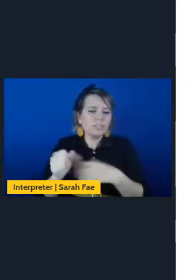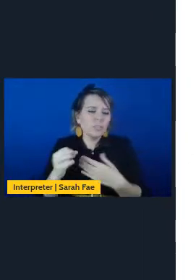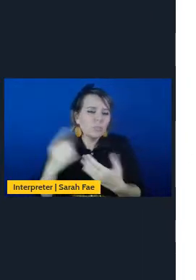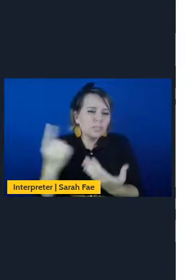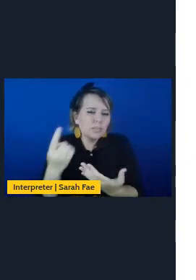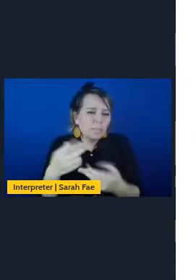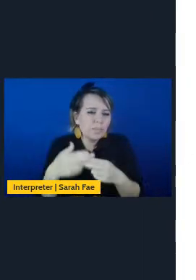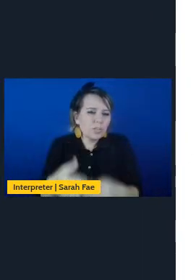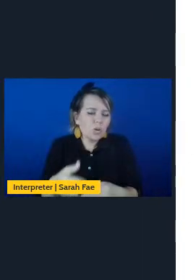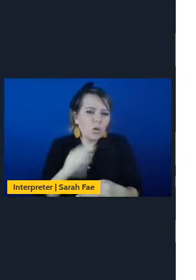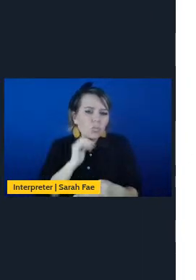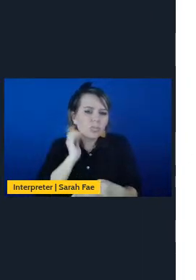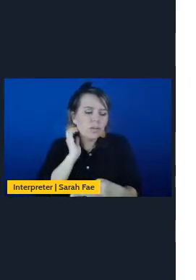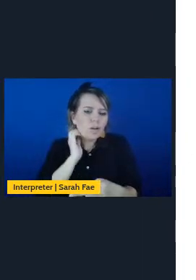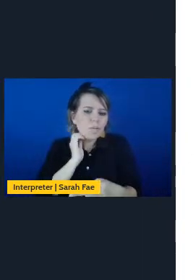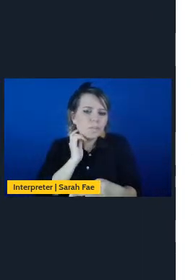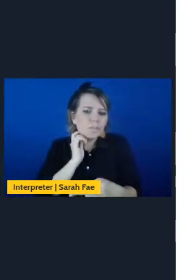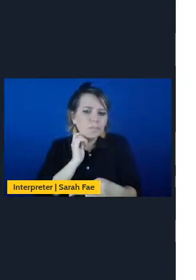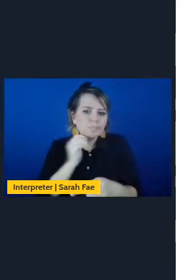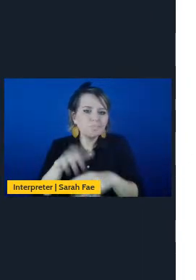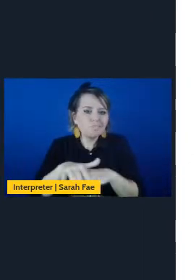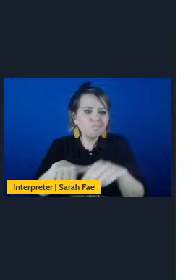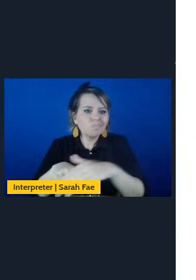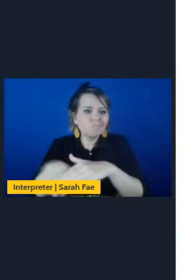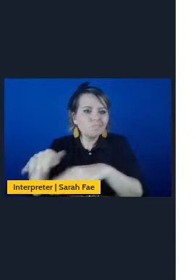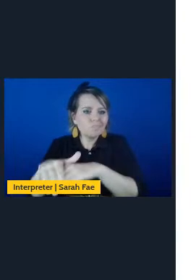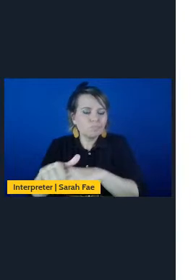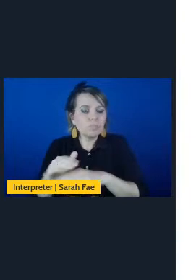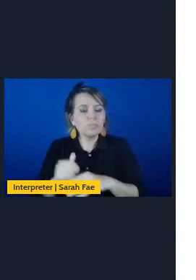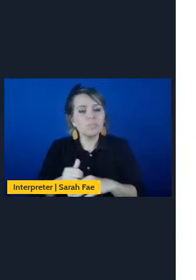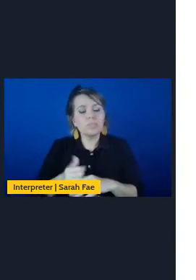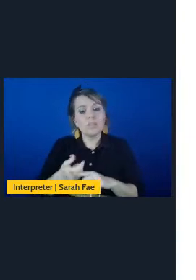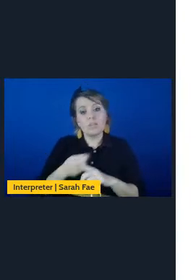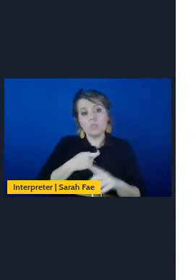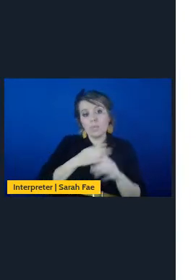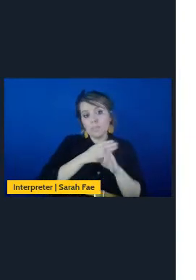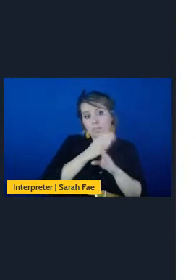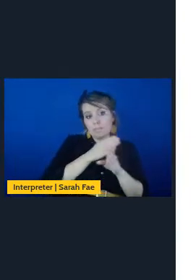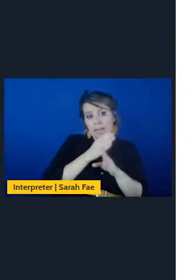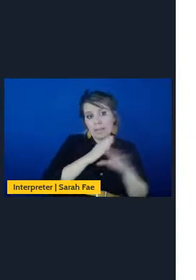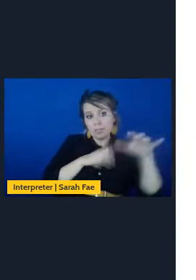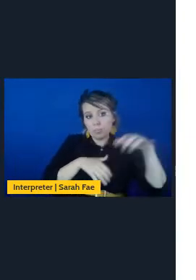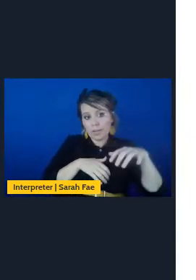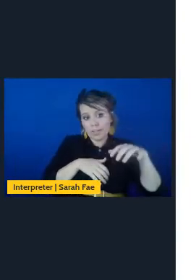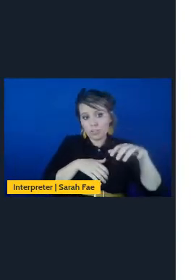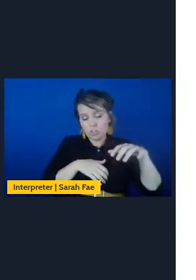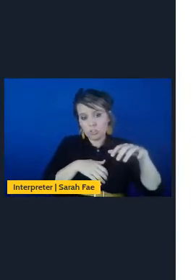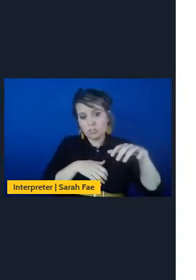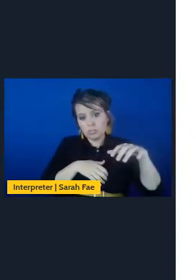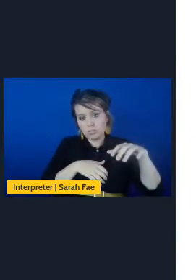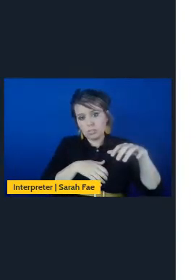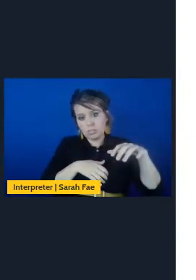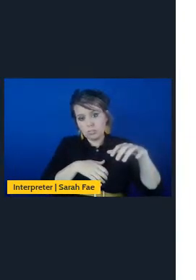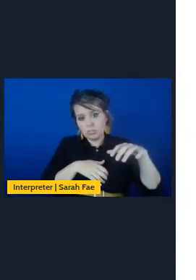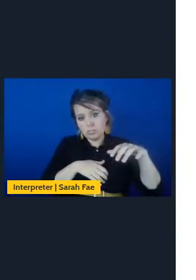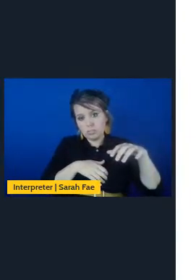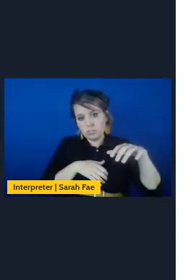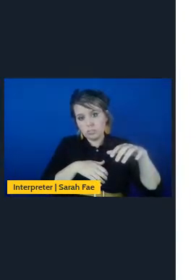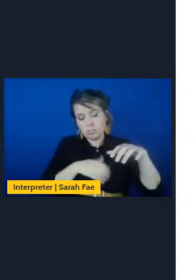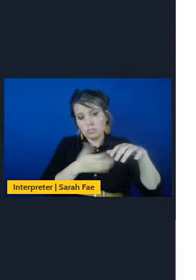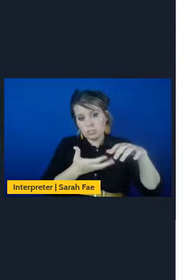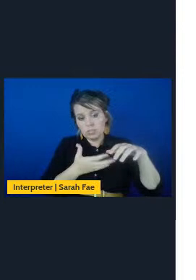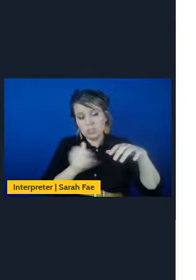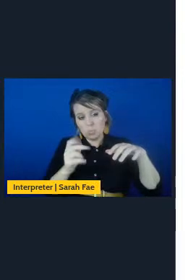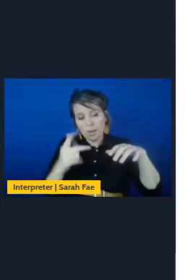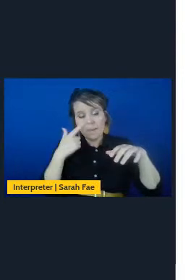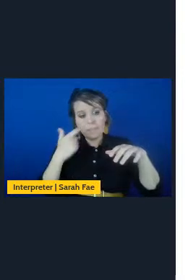the radar to improve. From the main branch, there's no such problem because code pipeline has this benefit that it